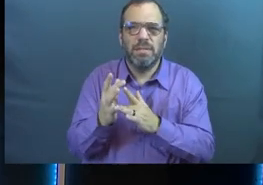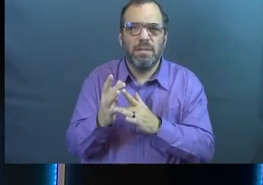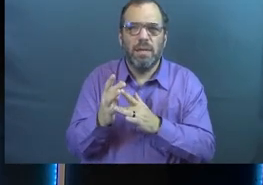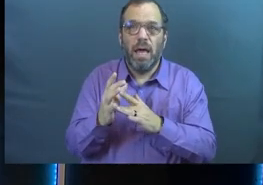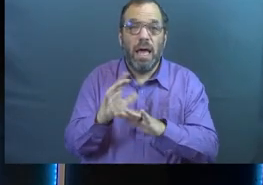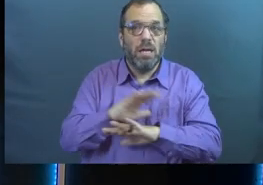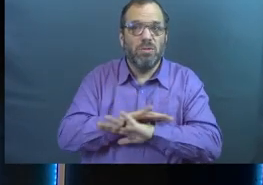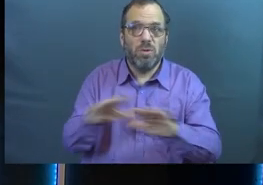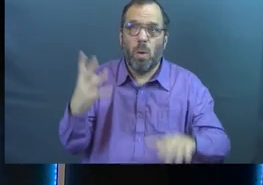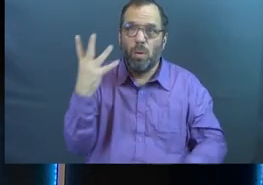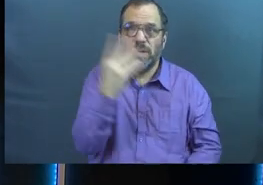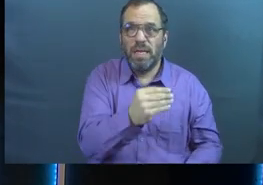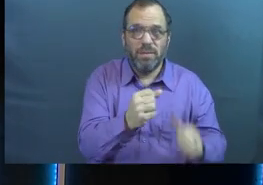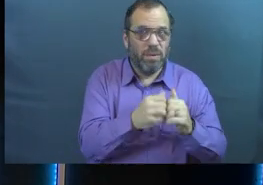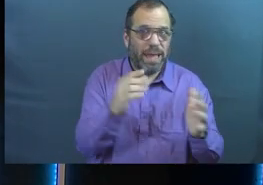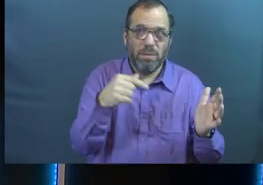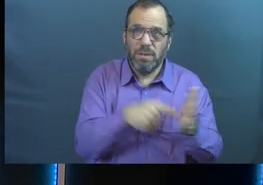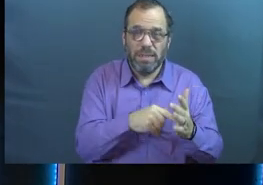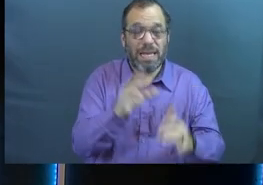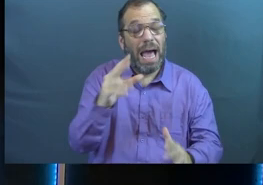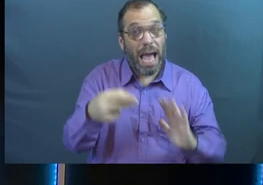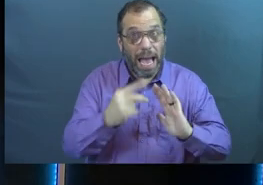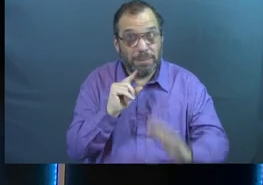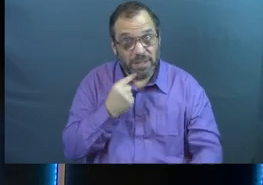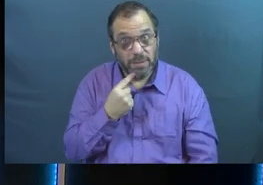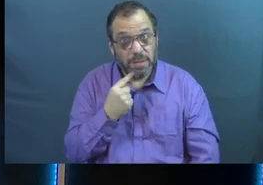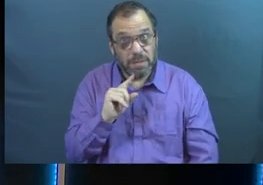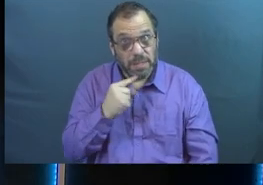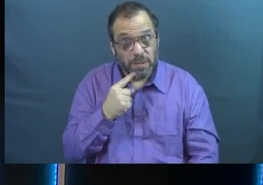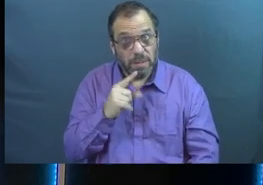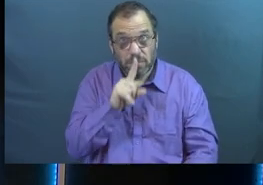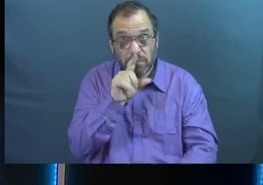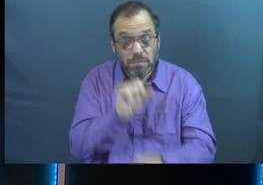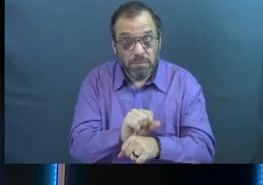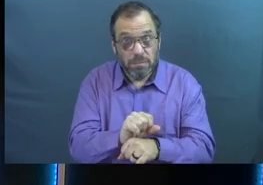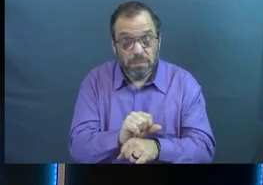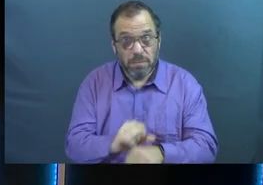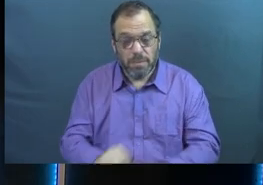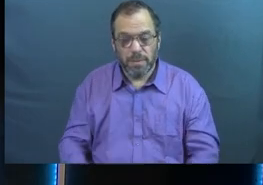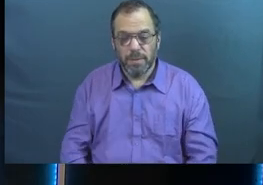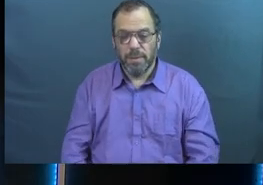Don't leave this room without it. Amen. I mean that.